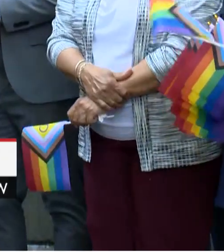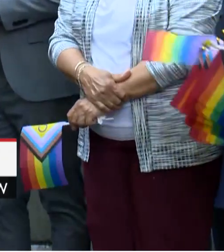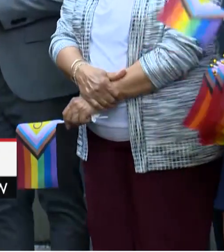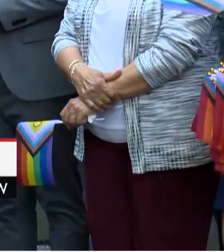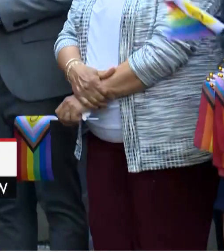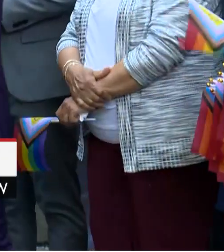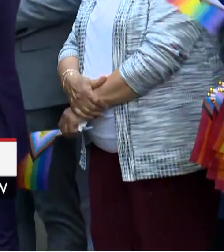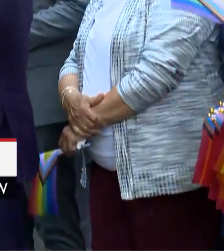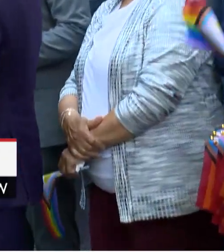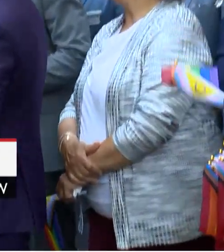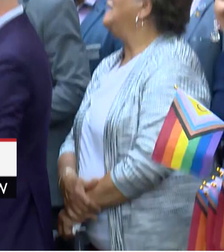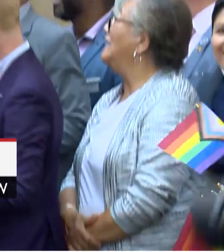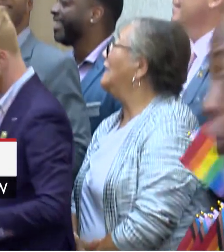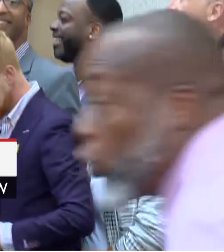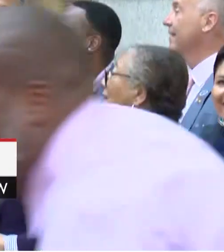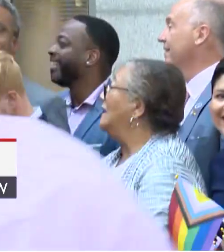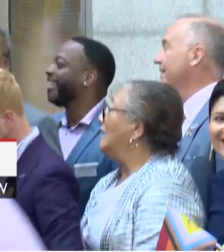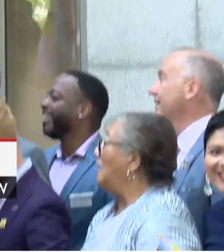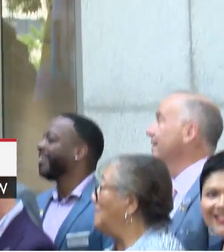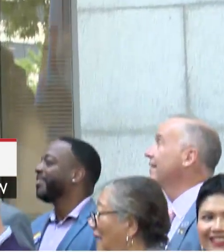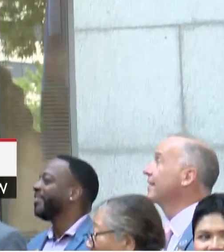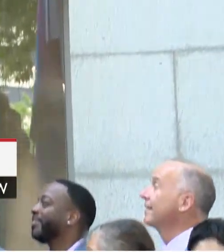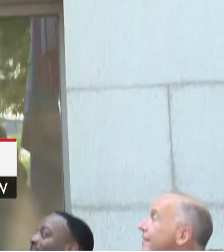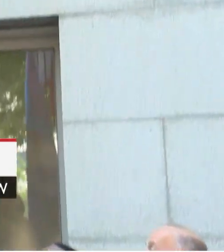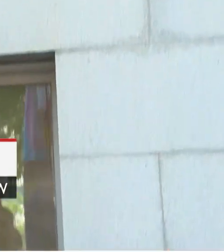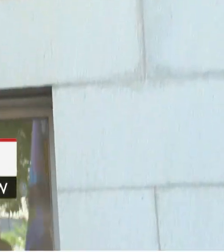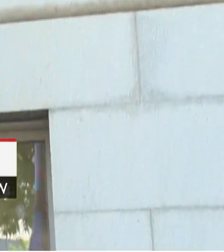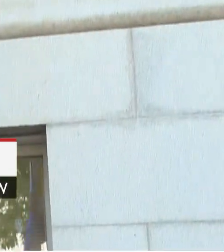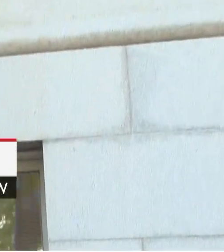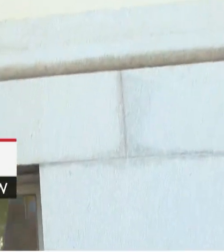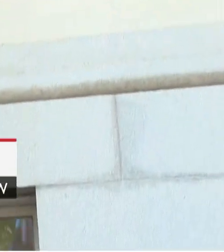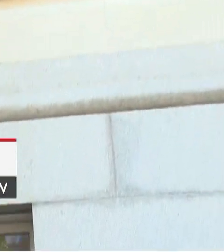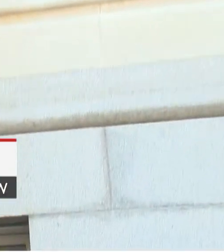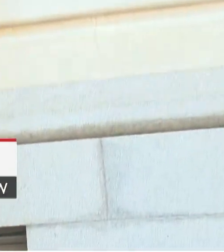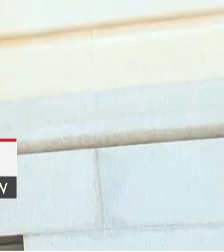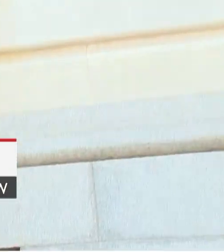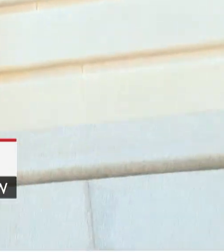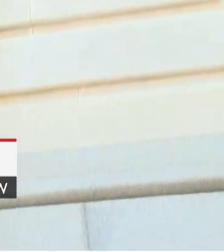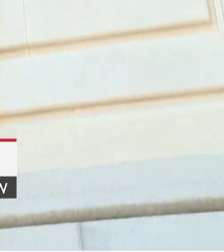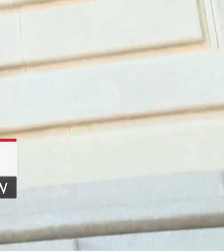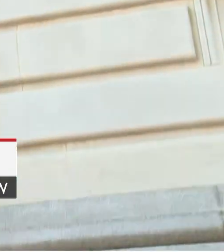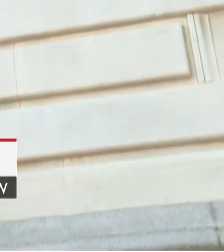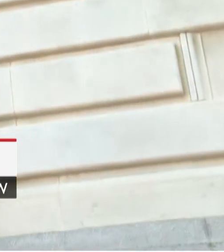This is you, man. All right, you got it. There you go.